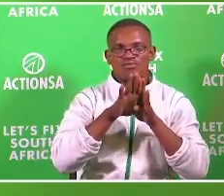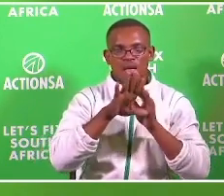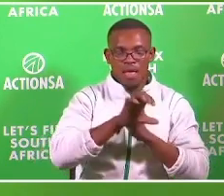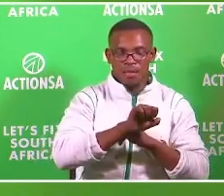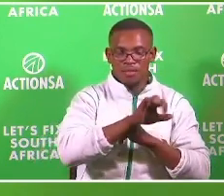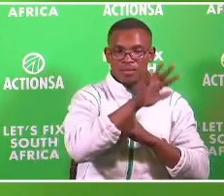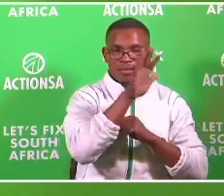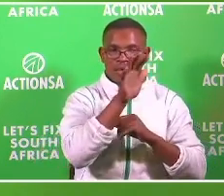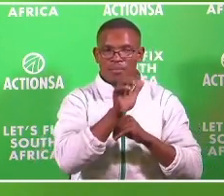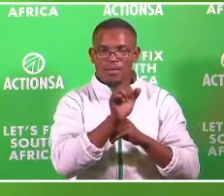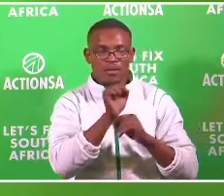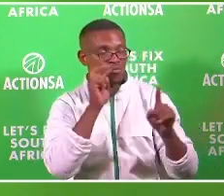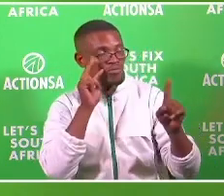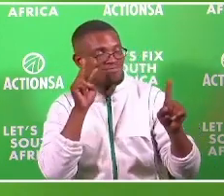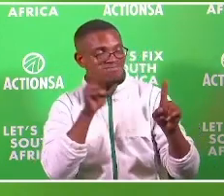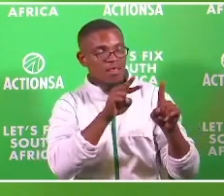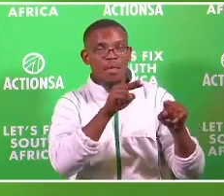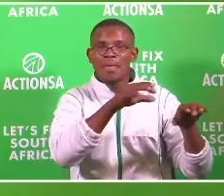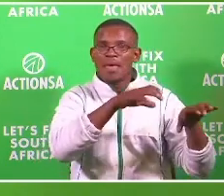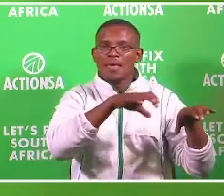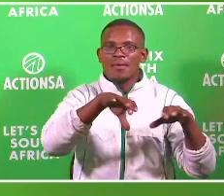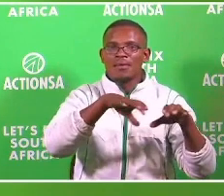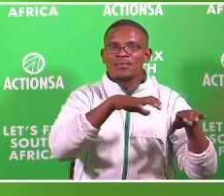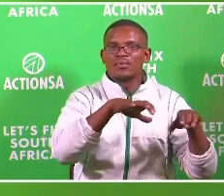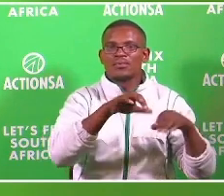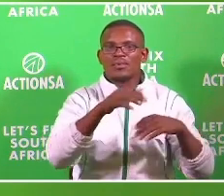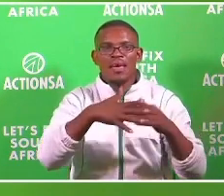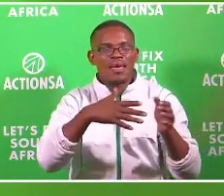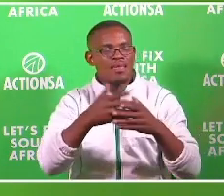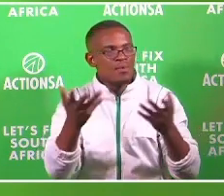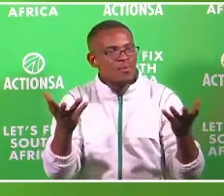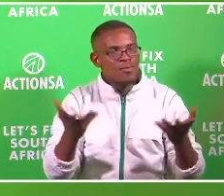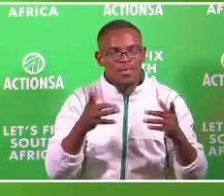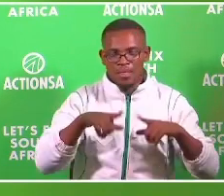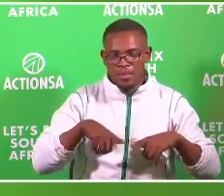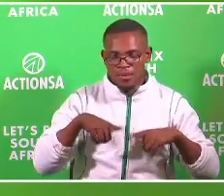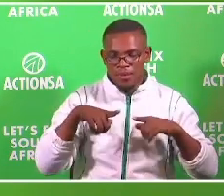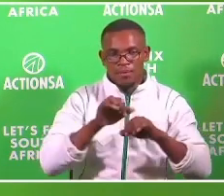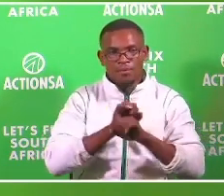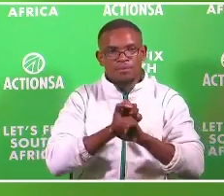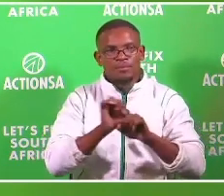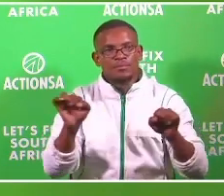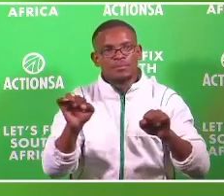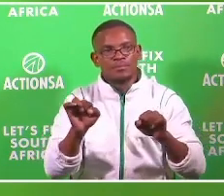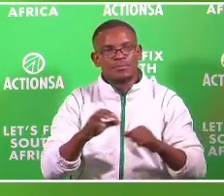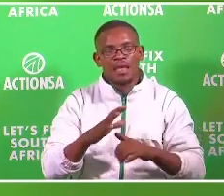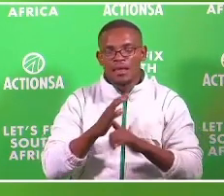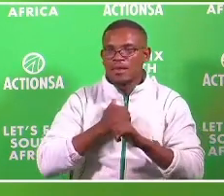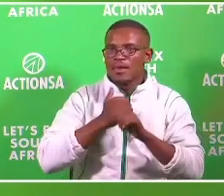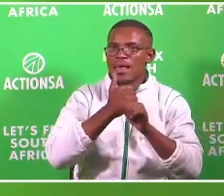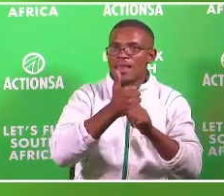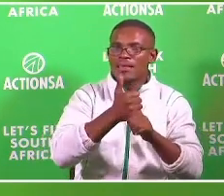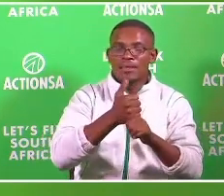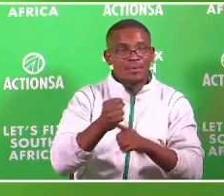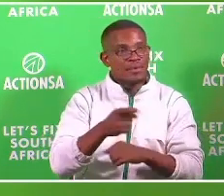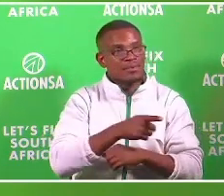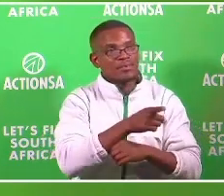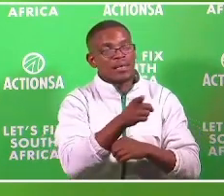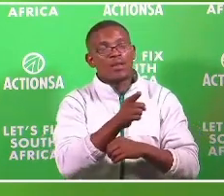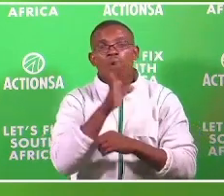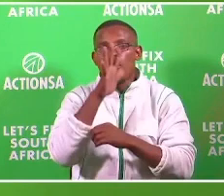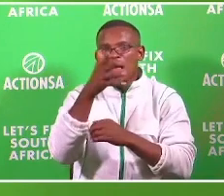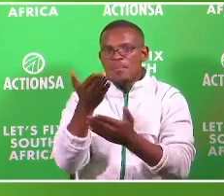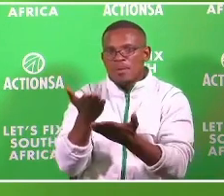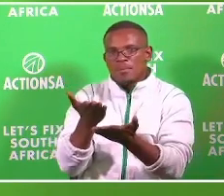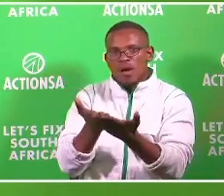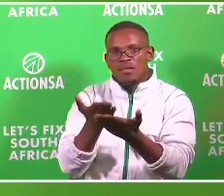Africans will see action in every sphere of their lives. Delegates, this will be